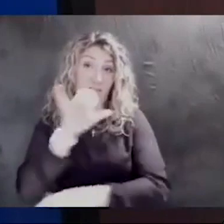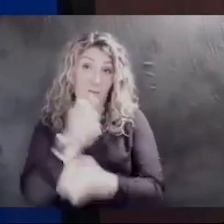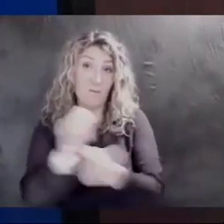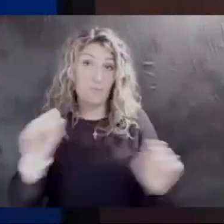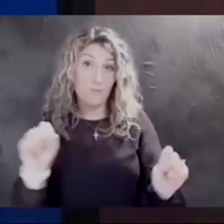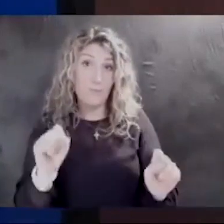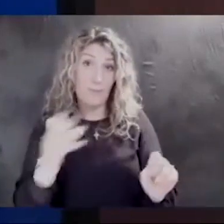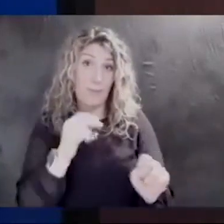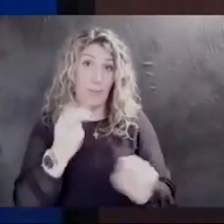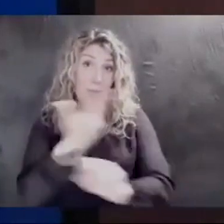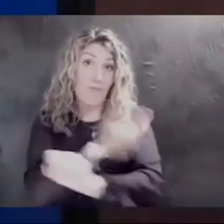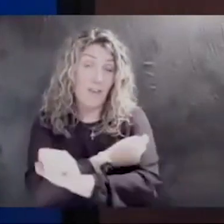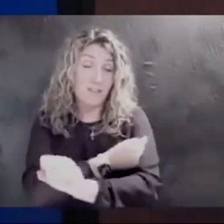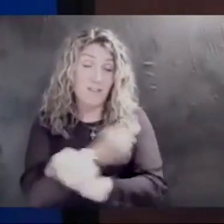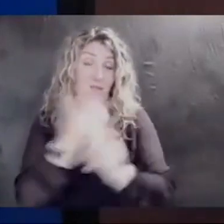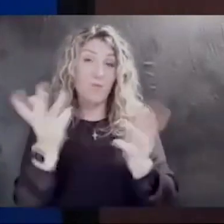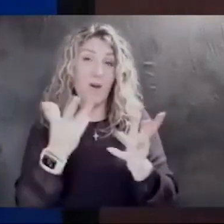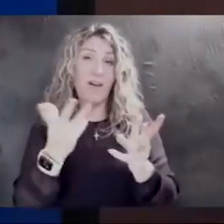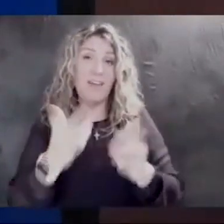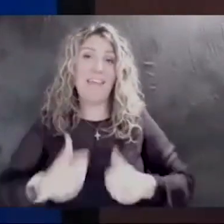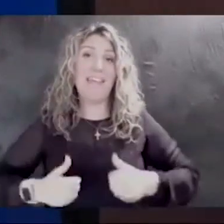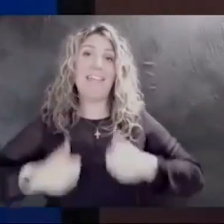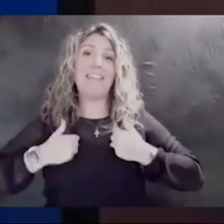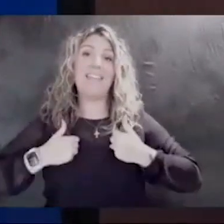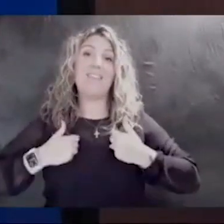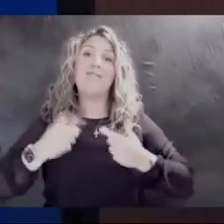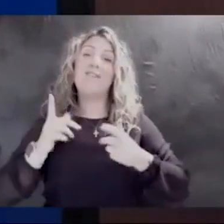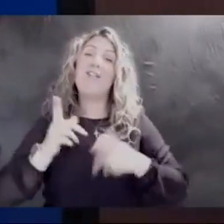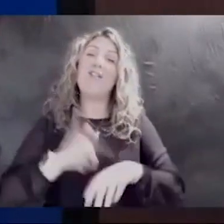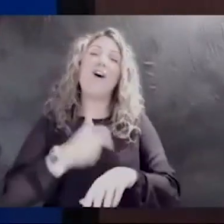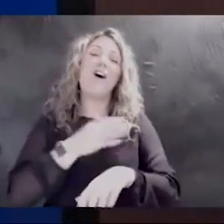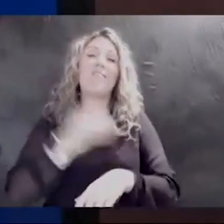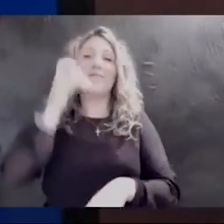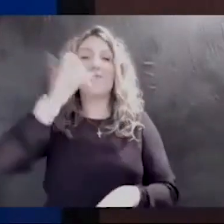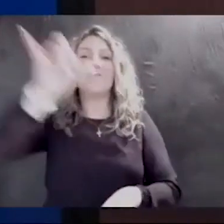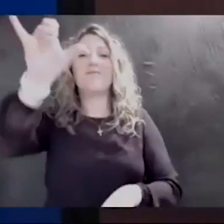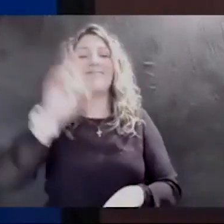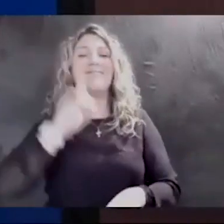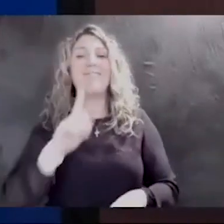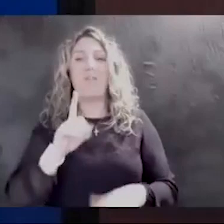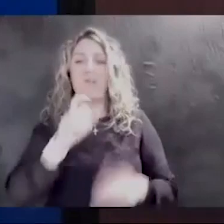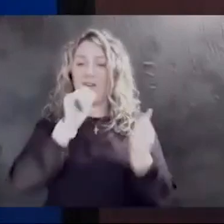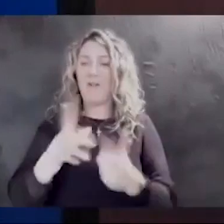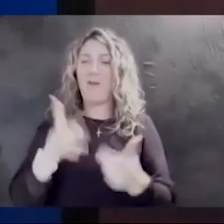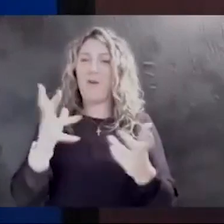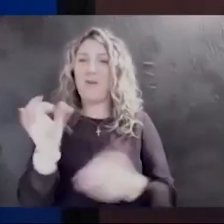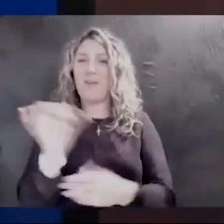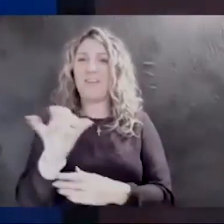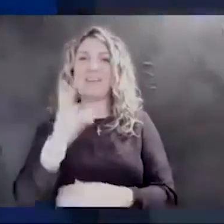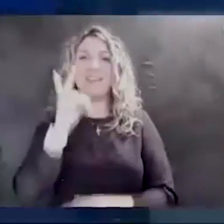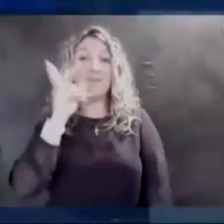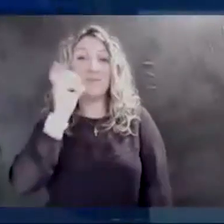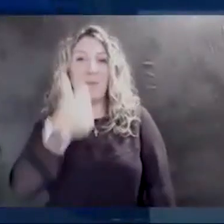helps you live long and prosper, which is what we want all of us to be like. We'll see you tomorrow.